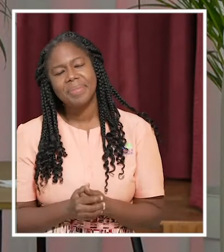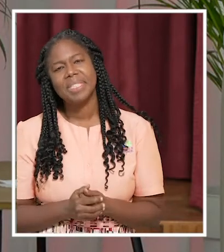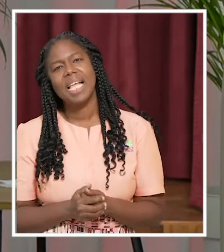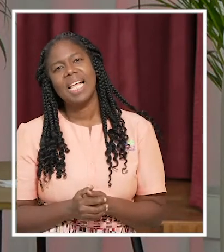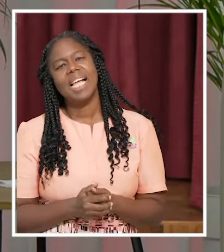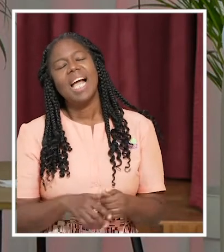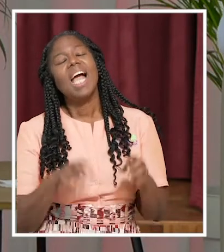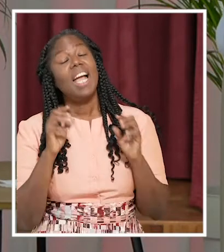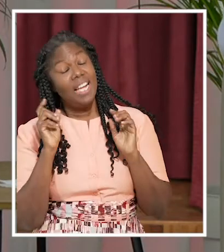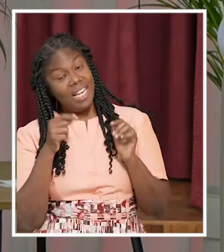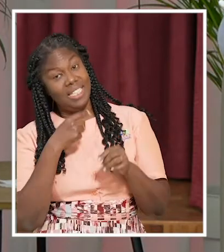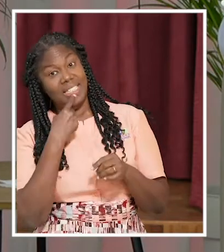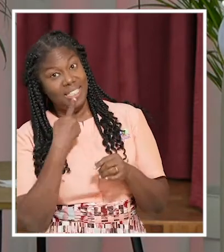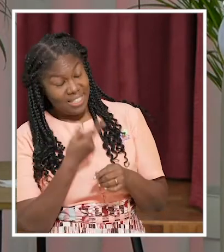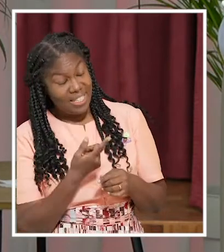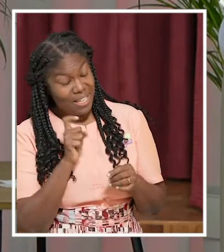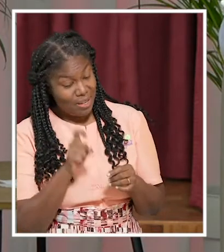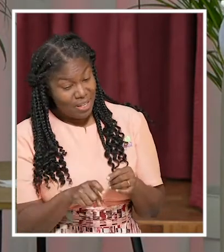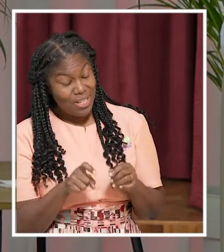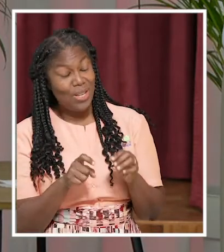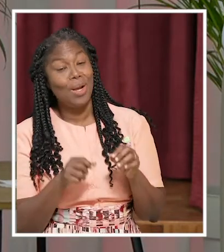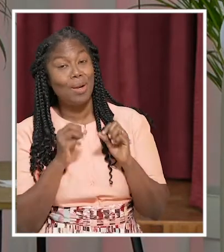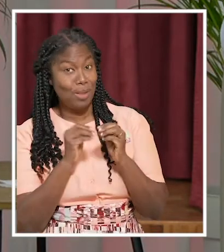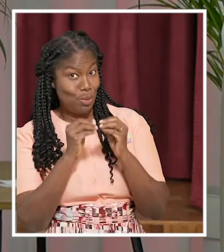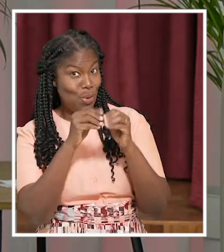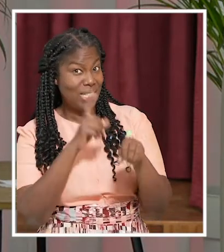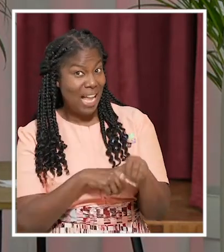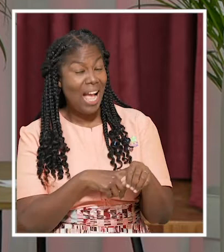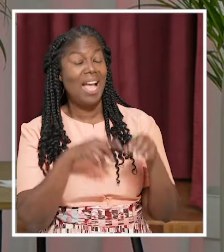time with this person than you would accustomed spending. Because,